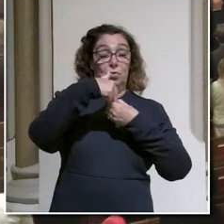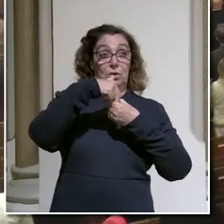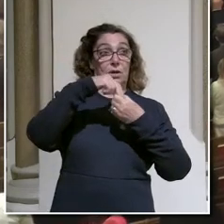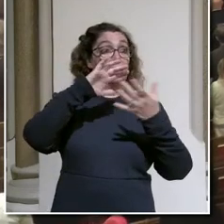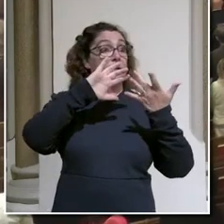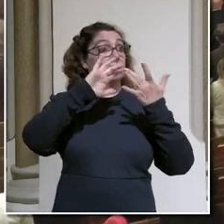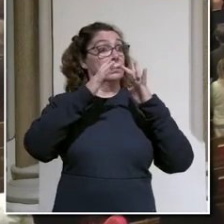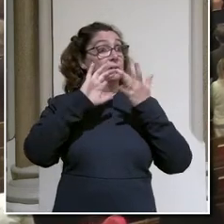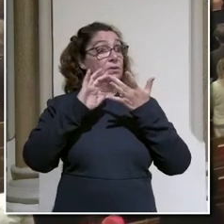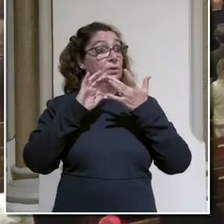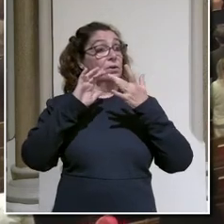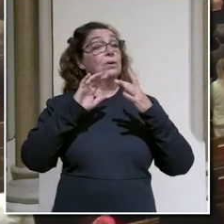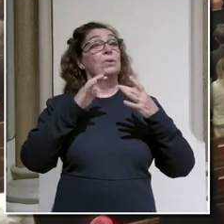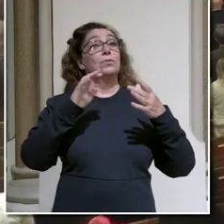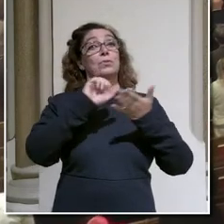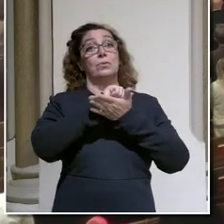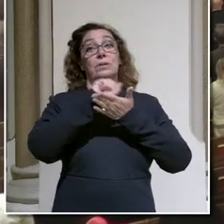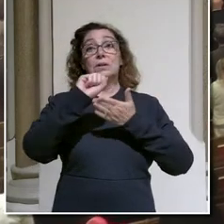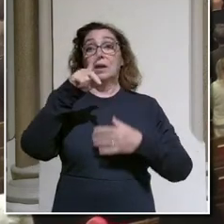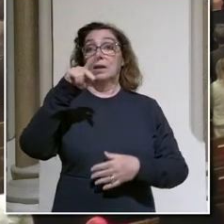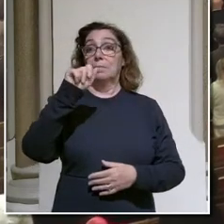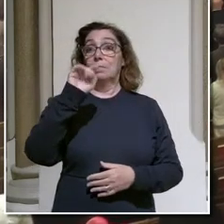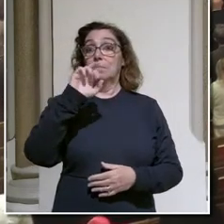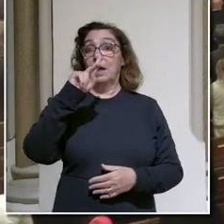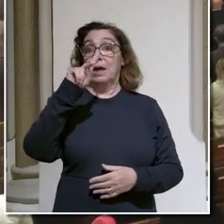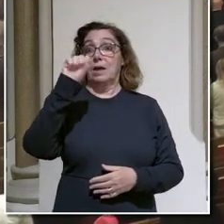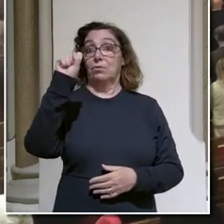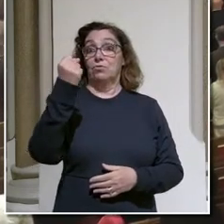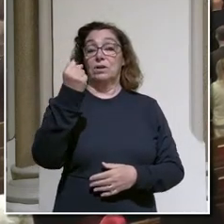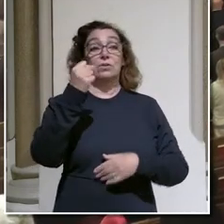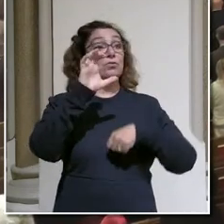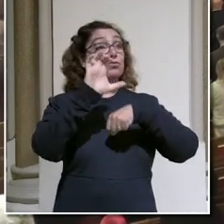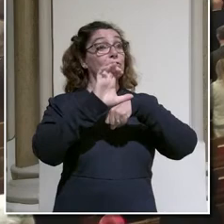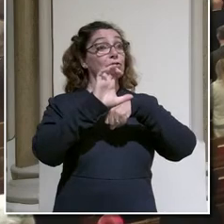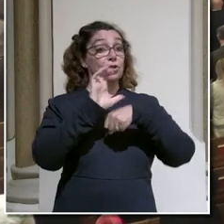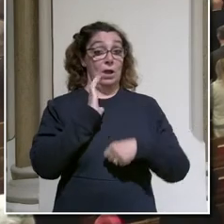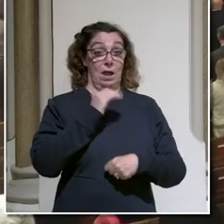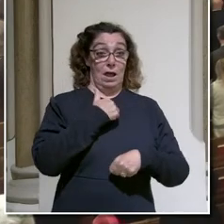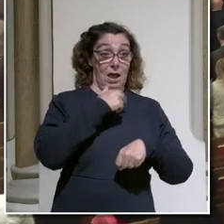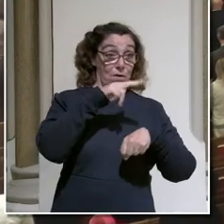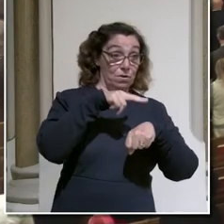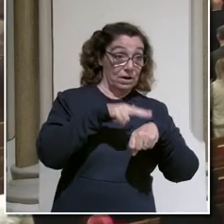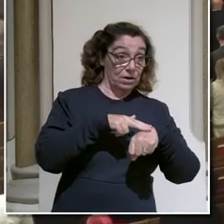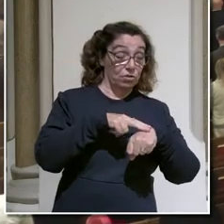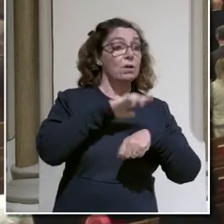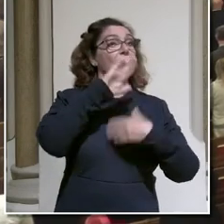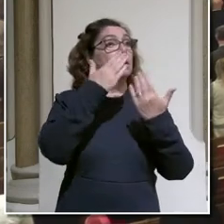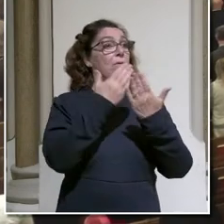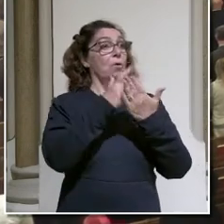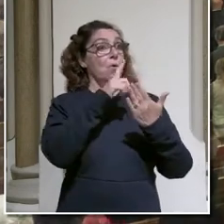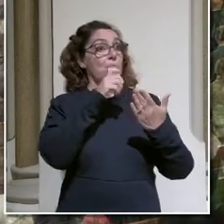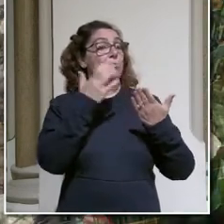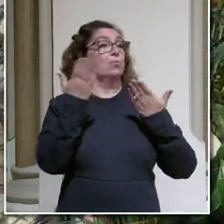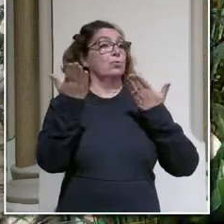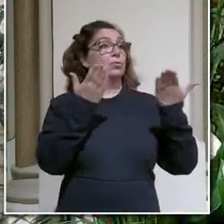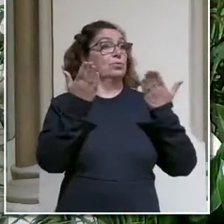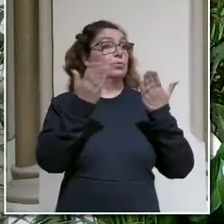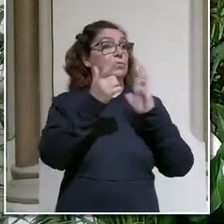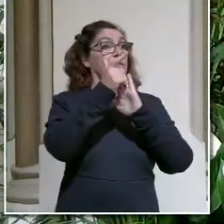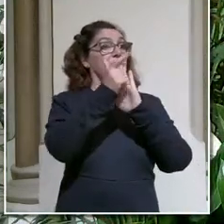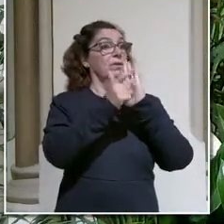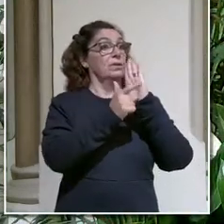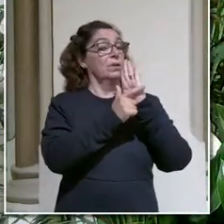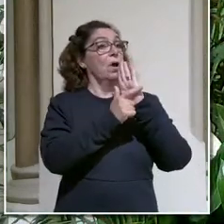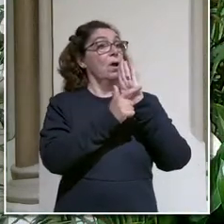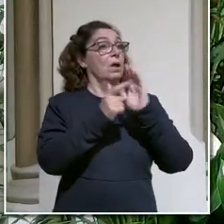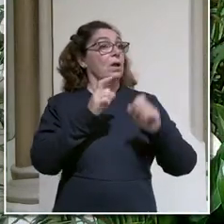St. Patrick's Church as we pray for our nation and we pray for those who serve in the law enforcement community. My name is